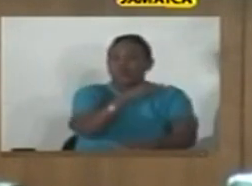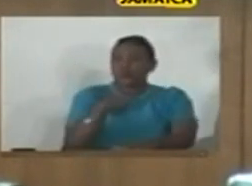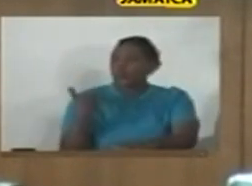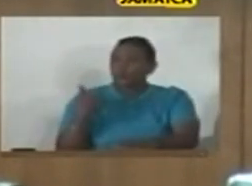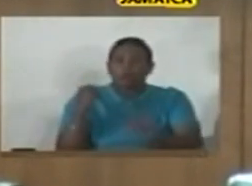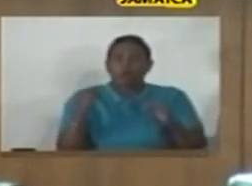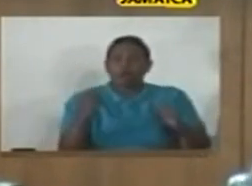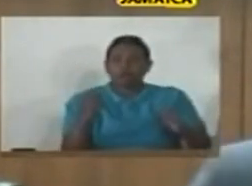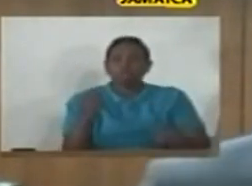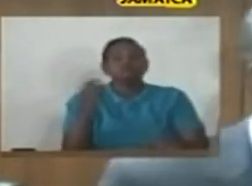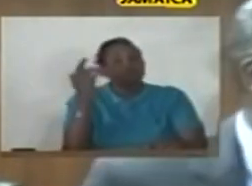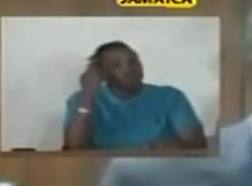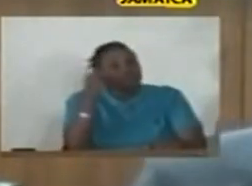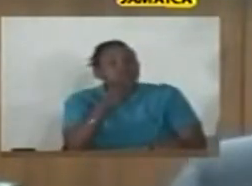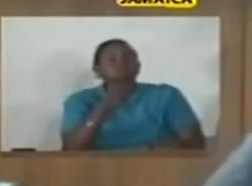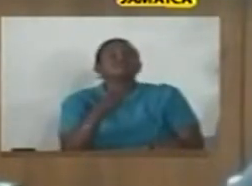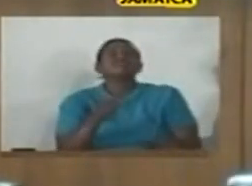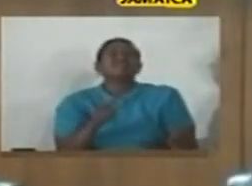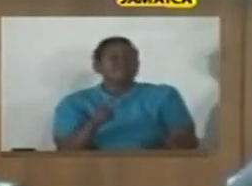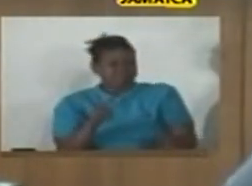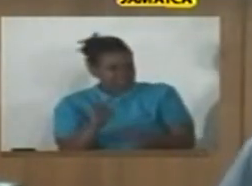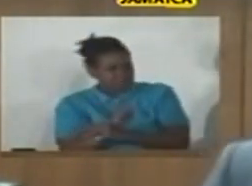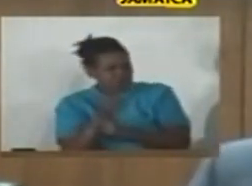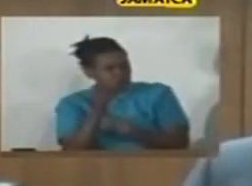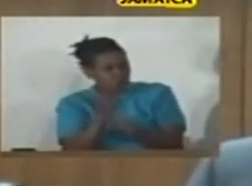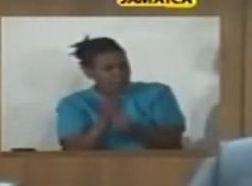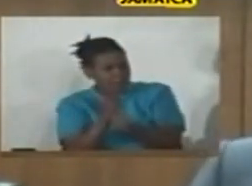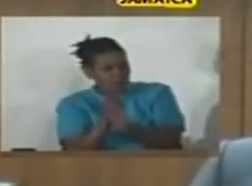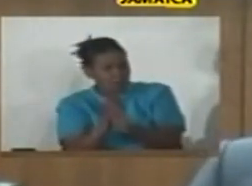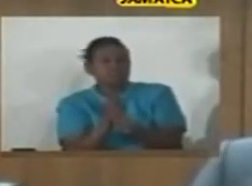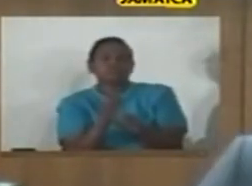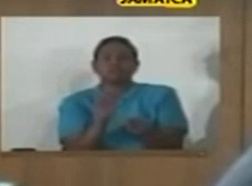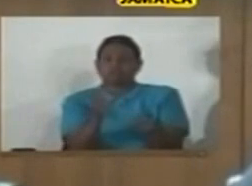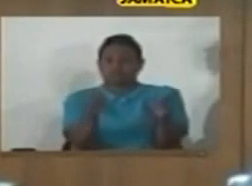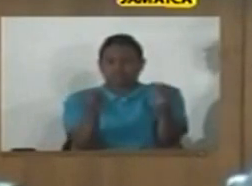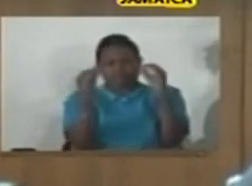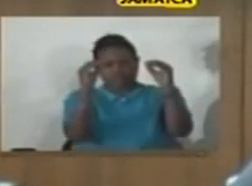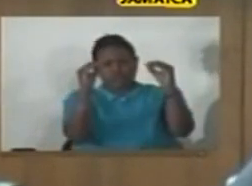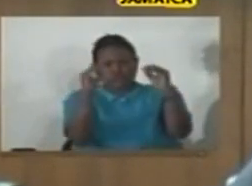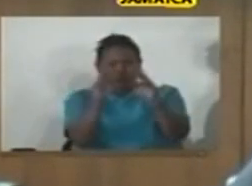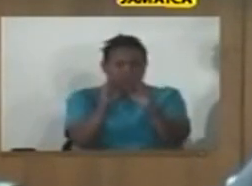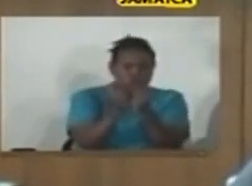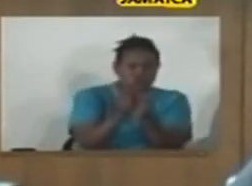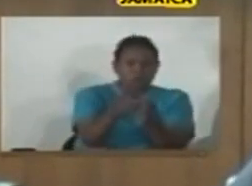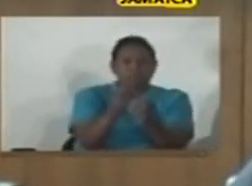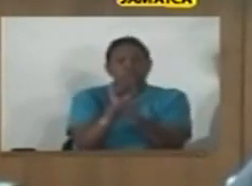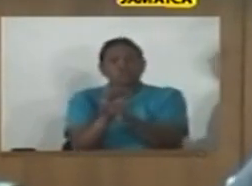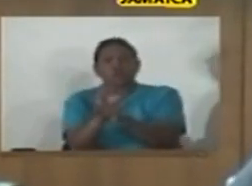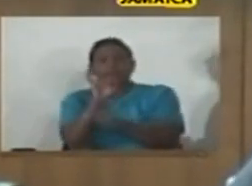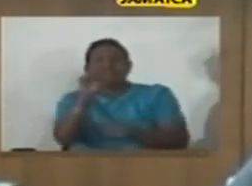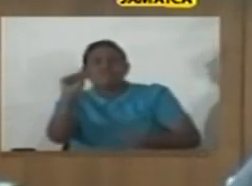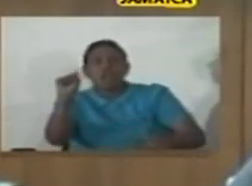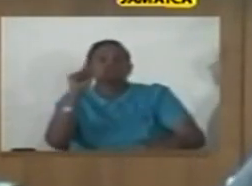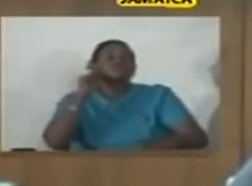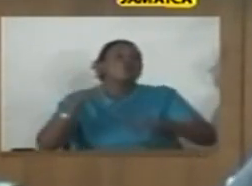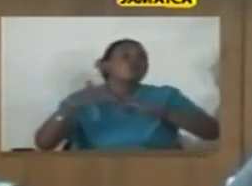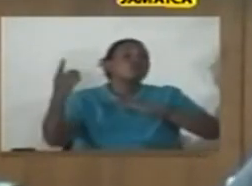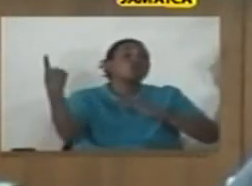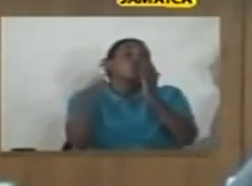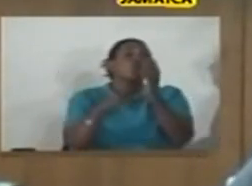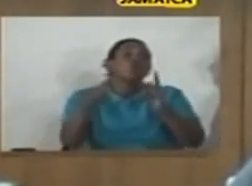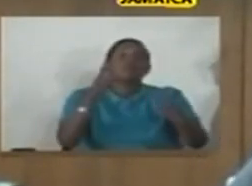order to address this problem, the Ministry conducted employability workshops and job fairs for over 1,000 job